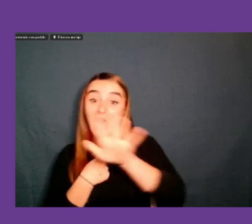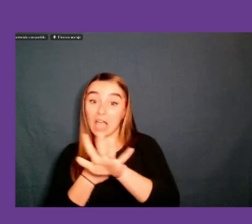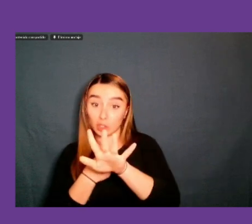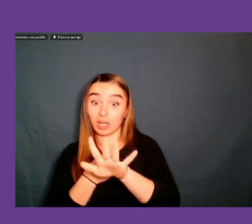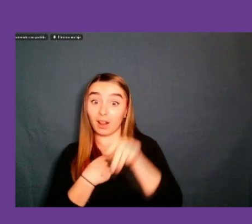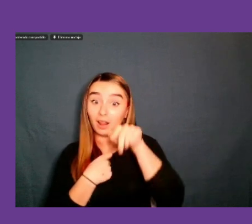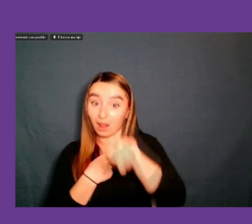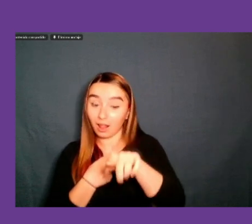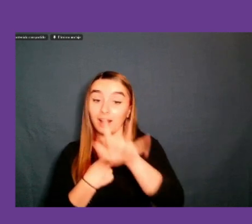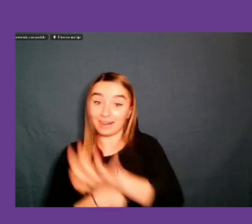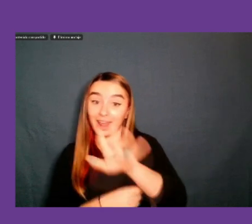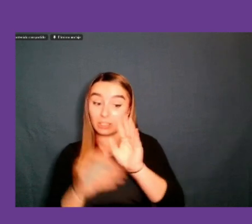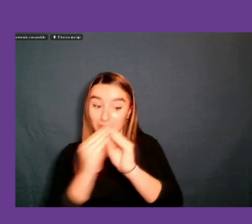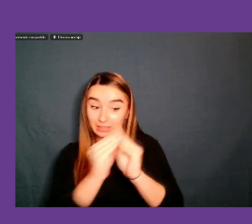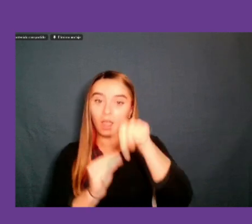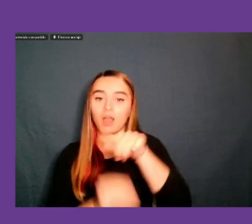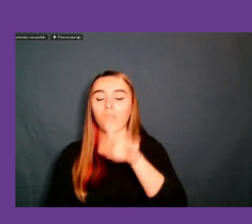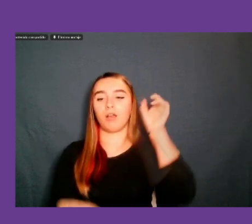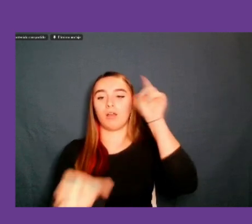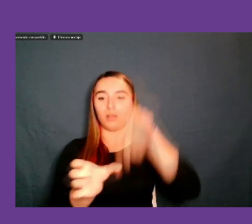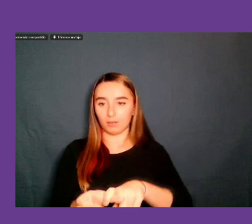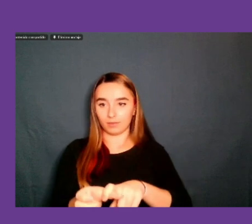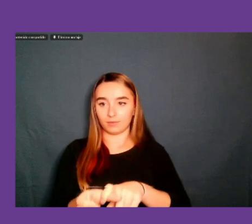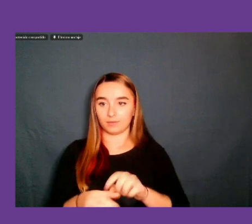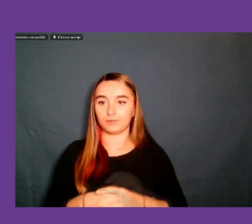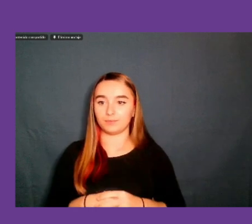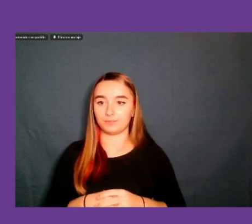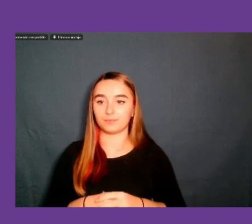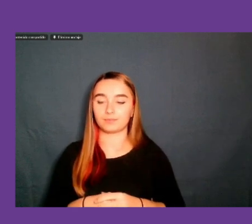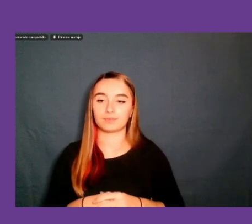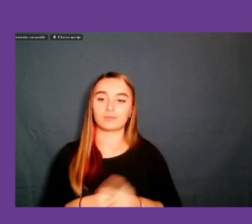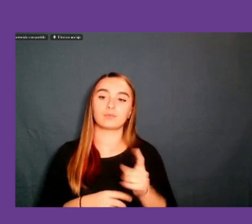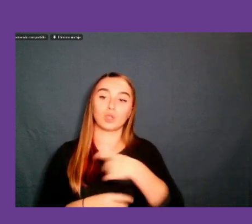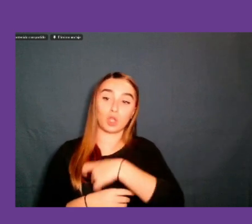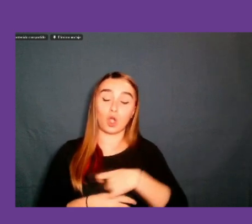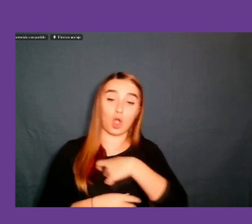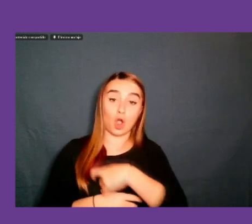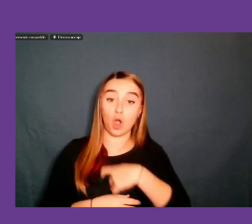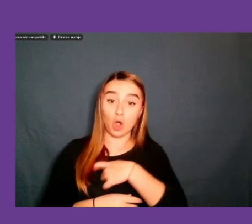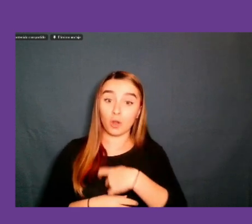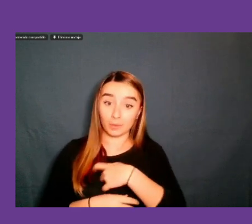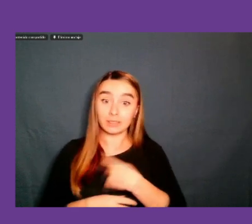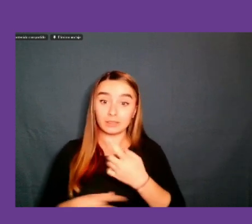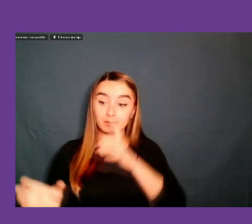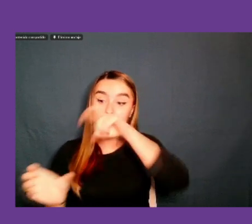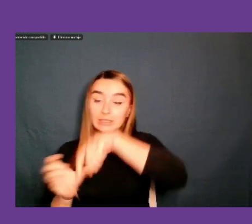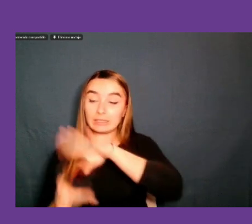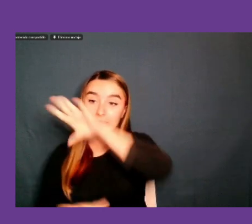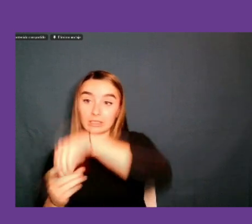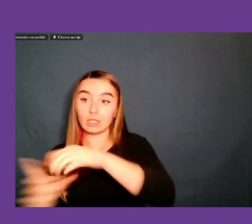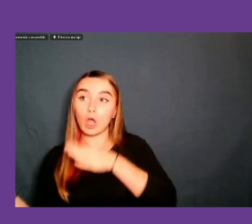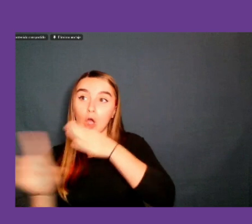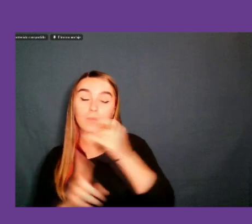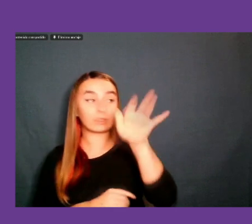national standardization bodies, join a mirror committee to influence the national position and the national vote,